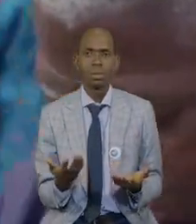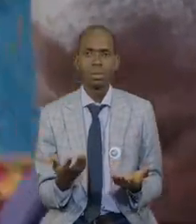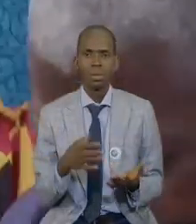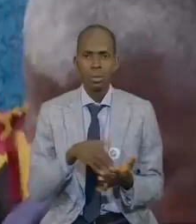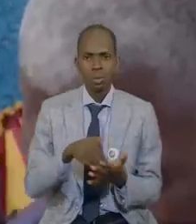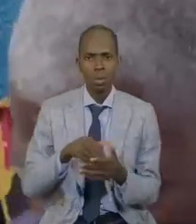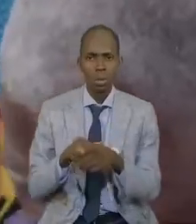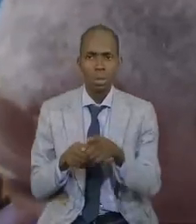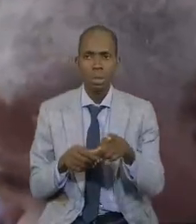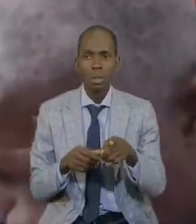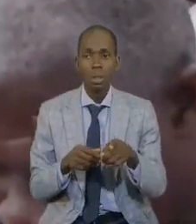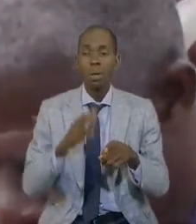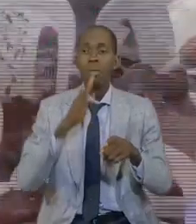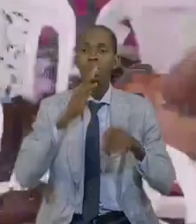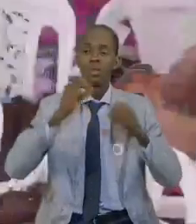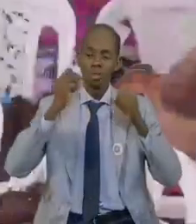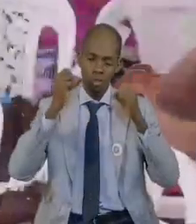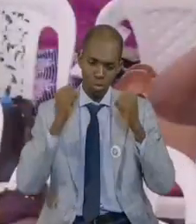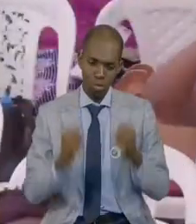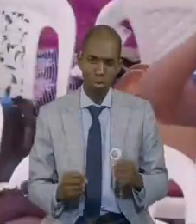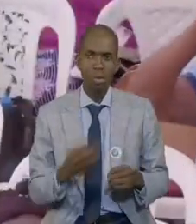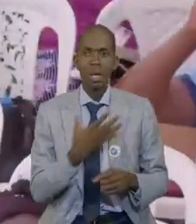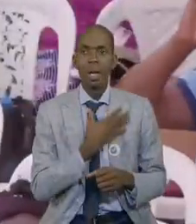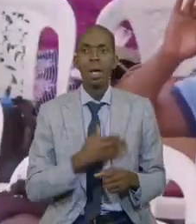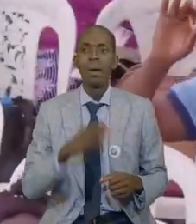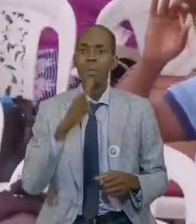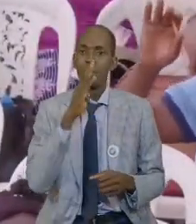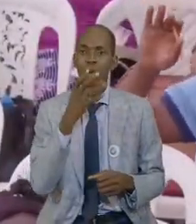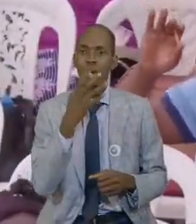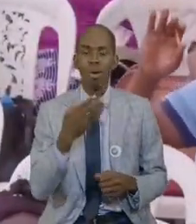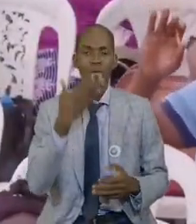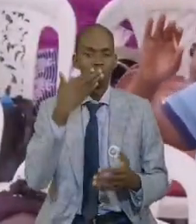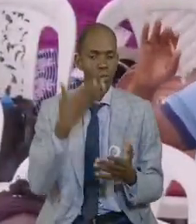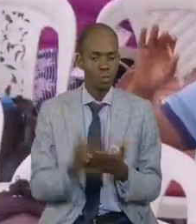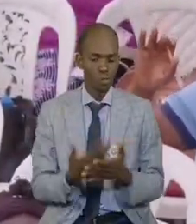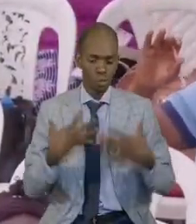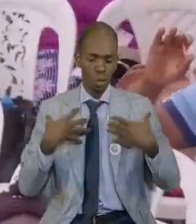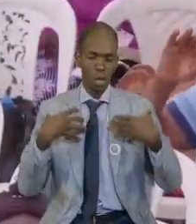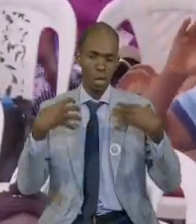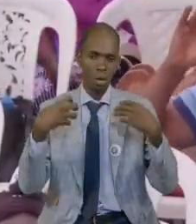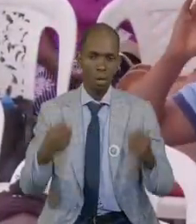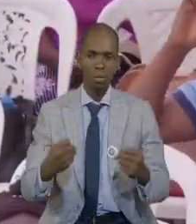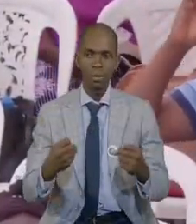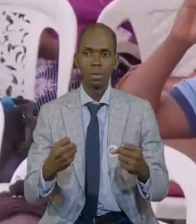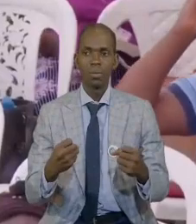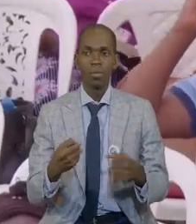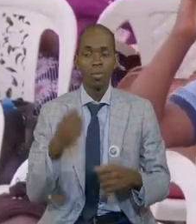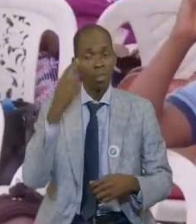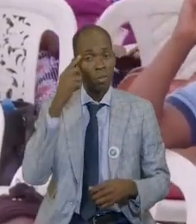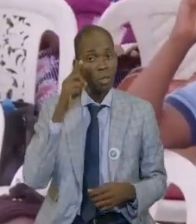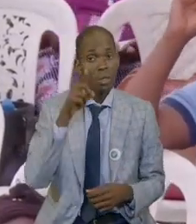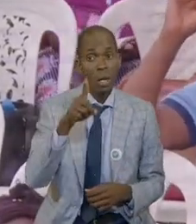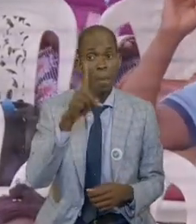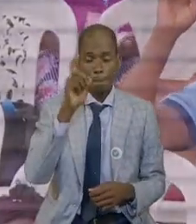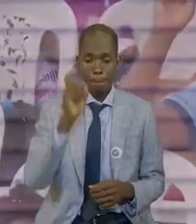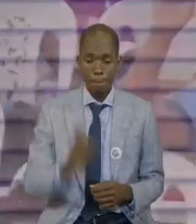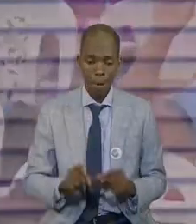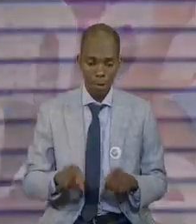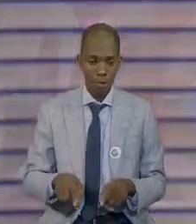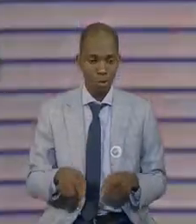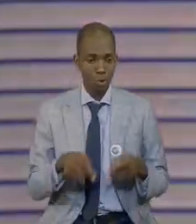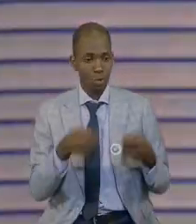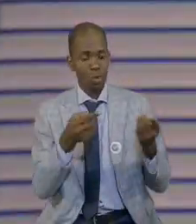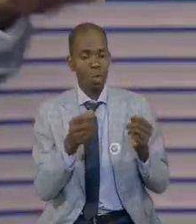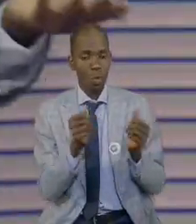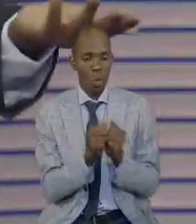and be of good courage for thou must go what these people into